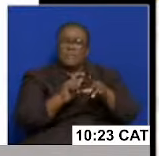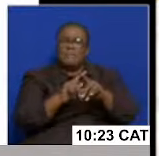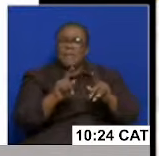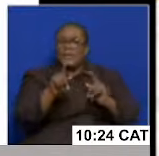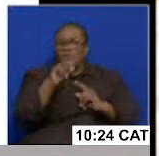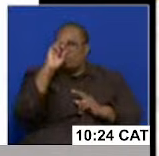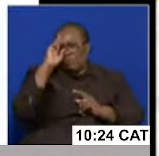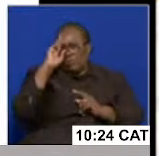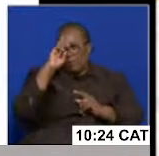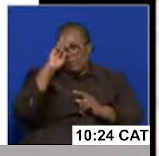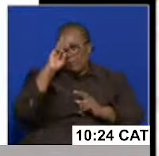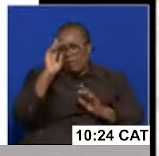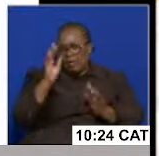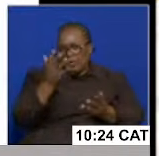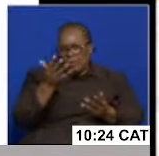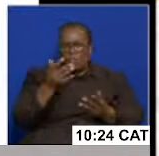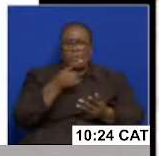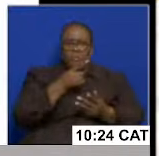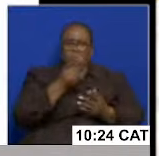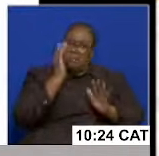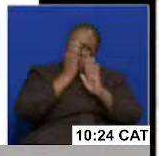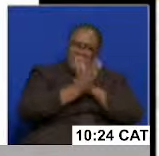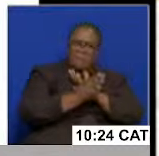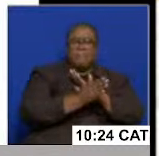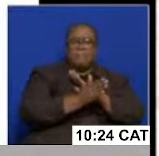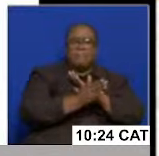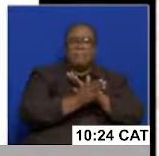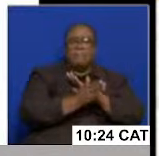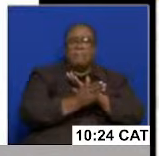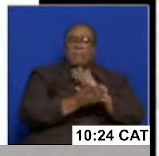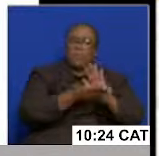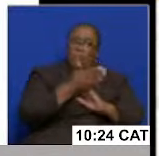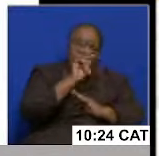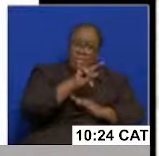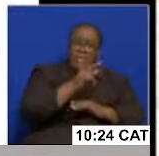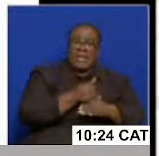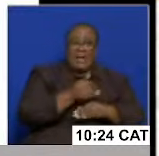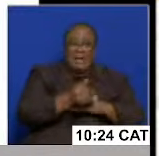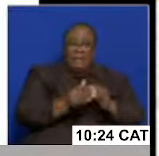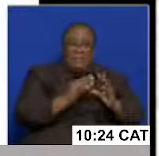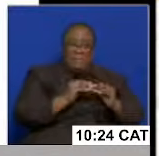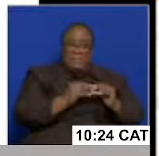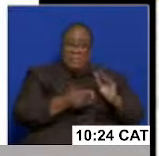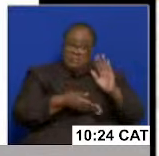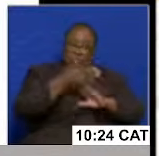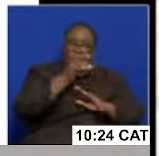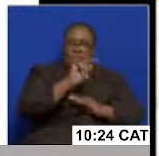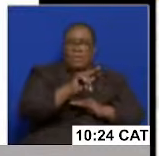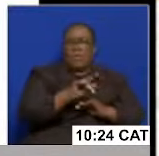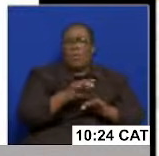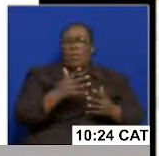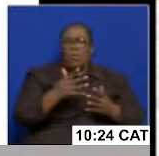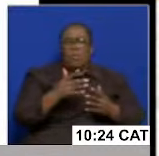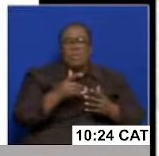go directly to Kilani after the meeting, or did they make any stops on the way?